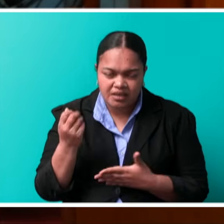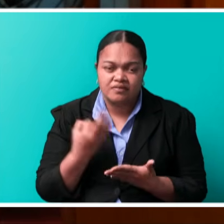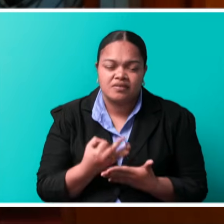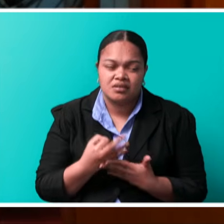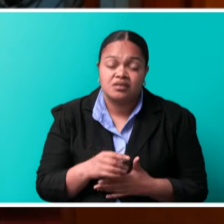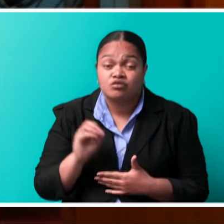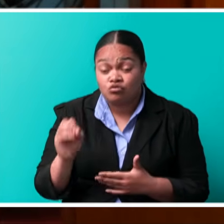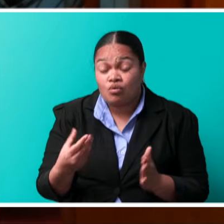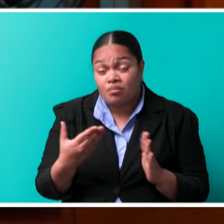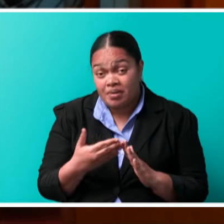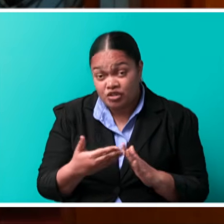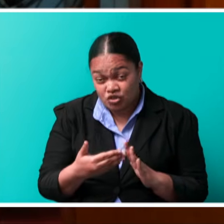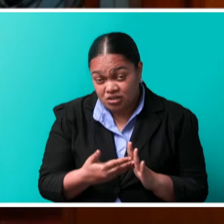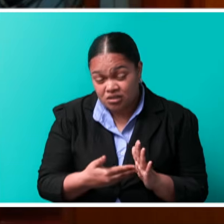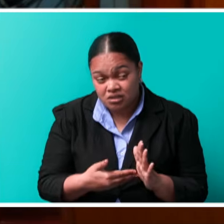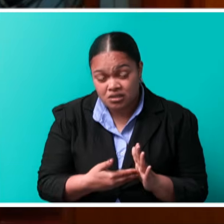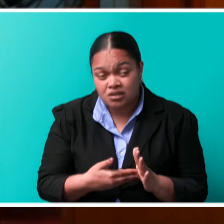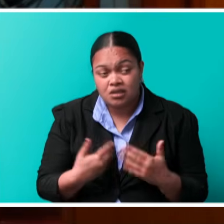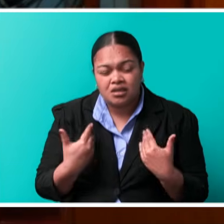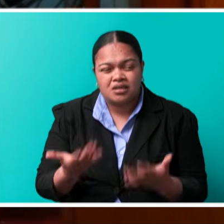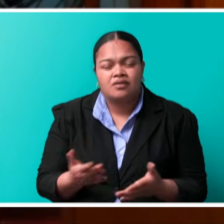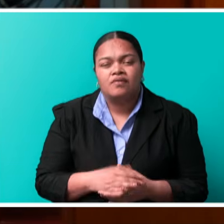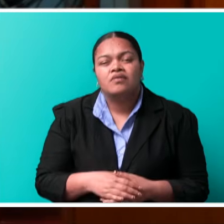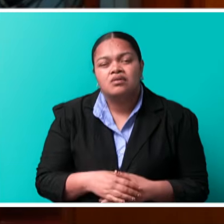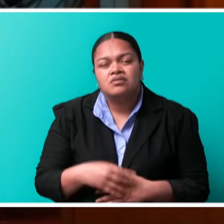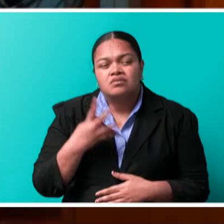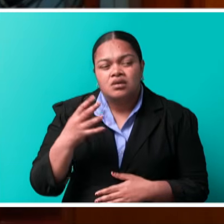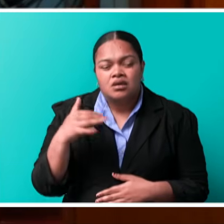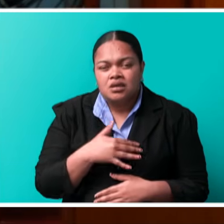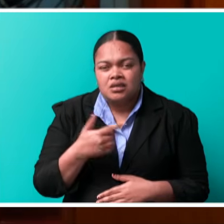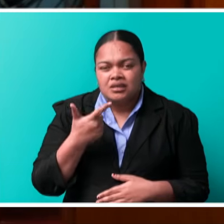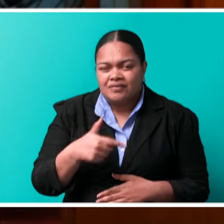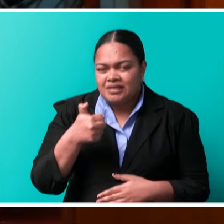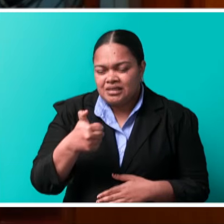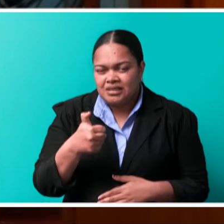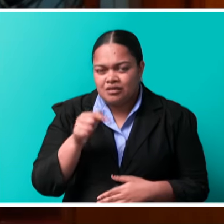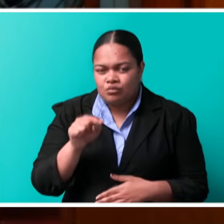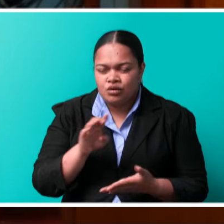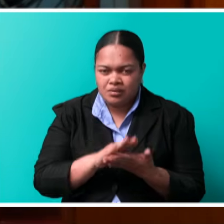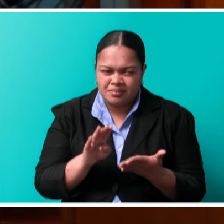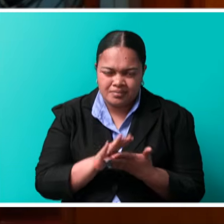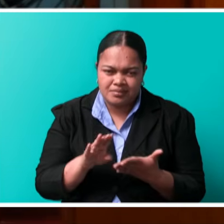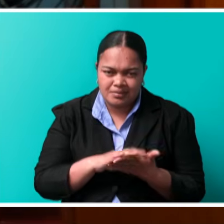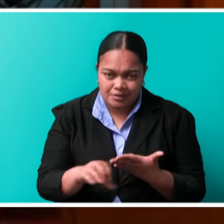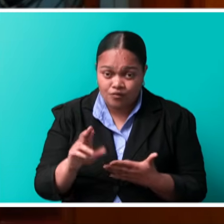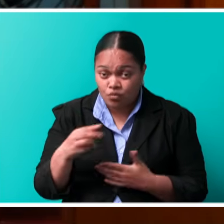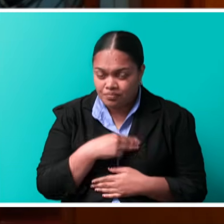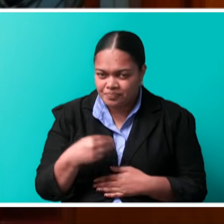The budget provides $476.9 million to the Ministry of Health and Medical